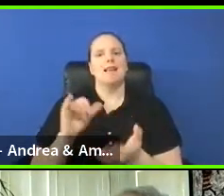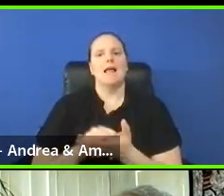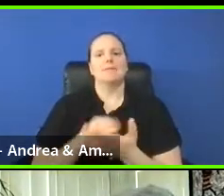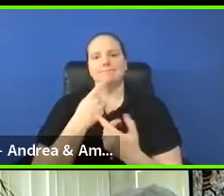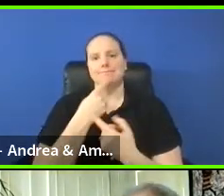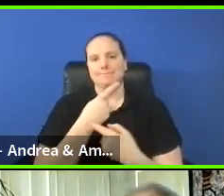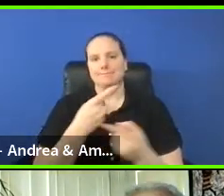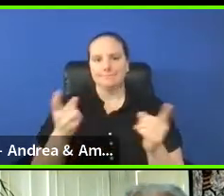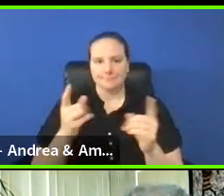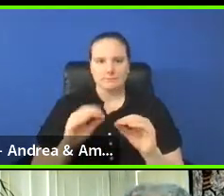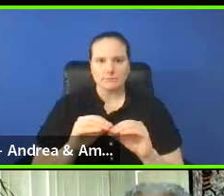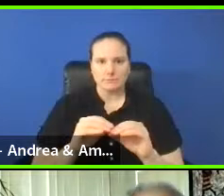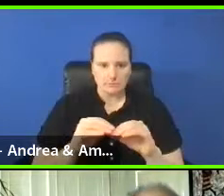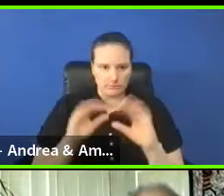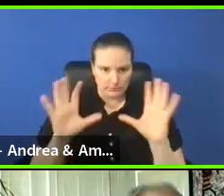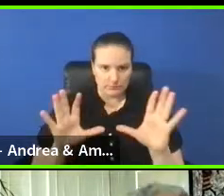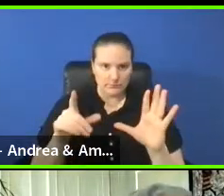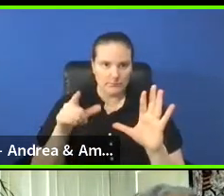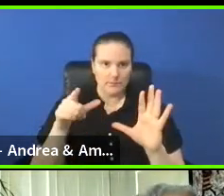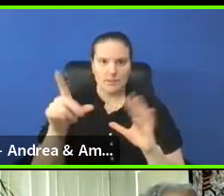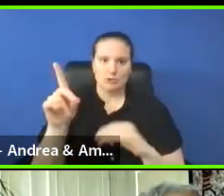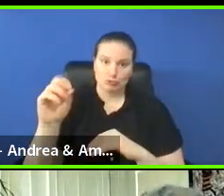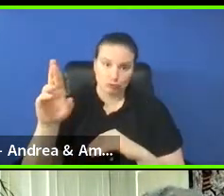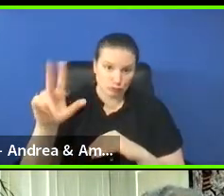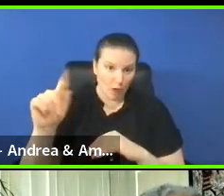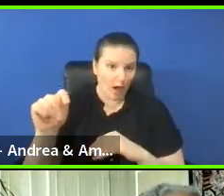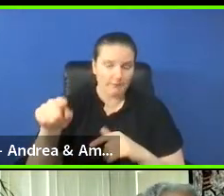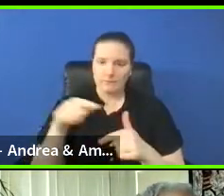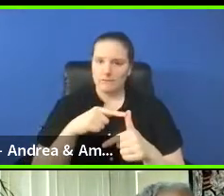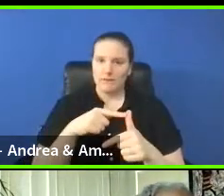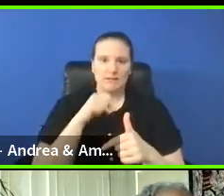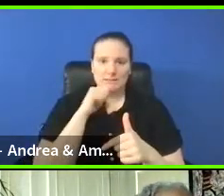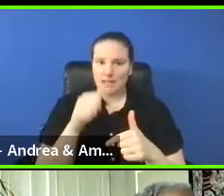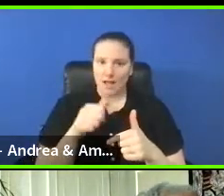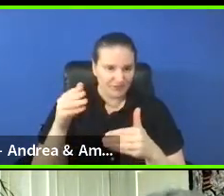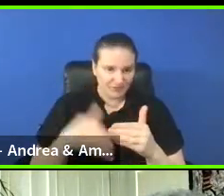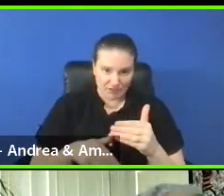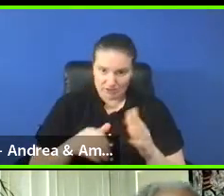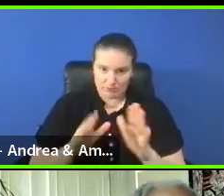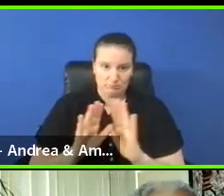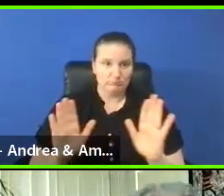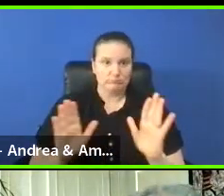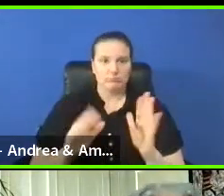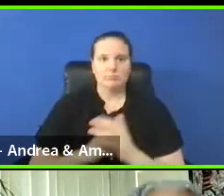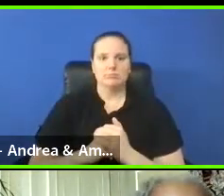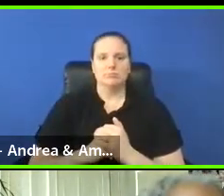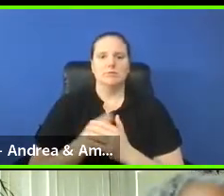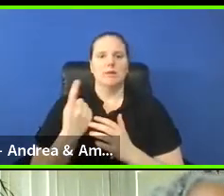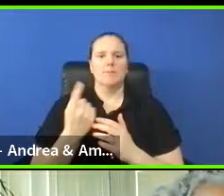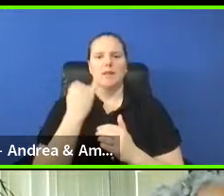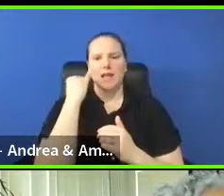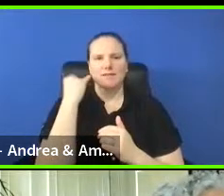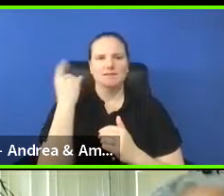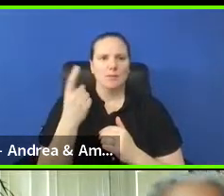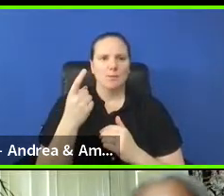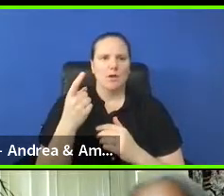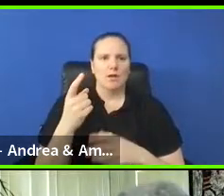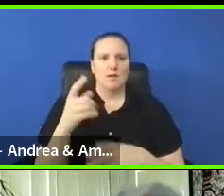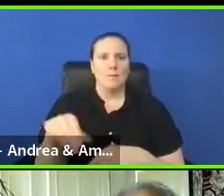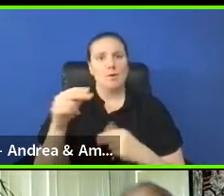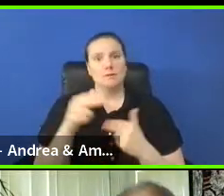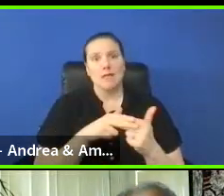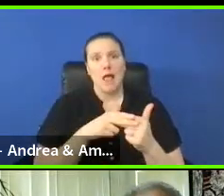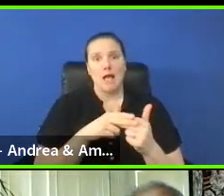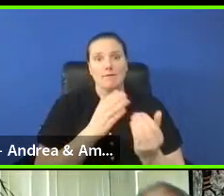that clarifies if these are draft, they are not, done right now, something so that if somebody pulls one of these slides out